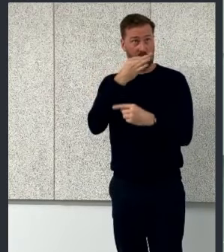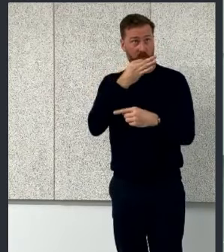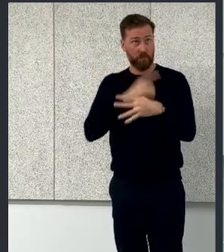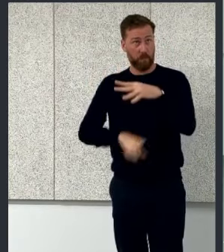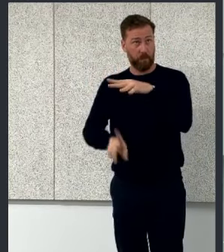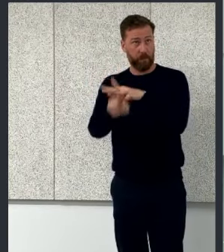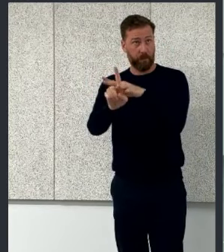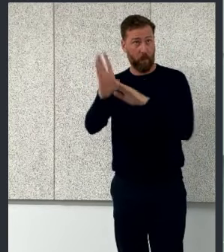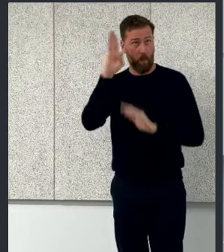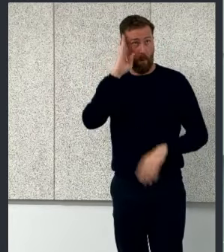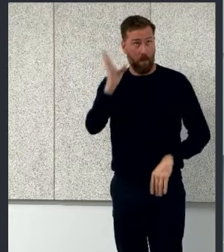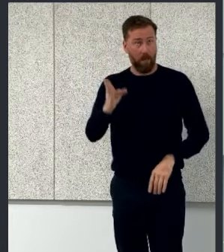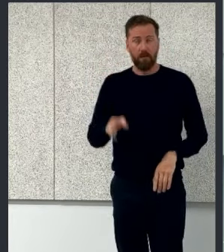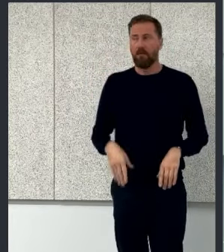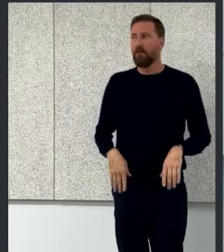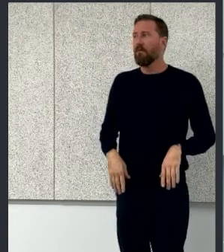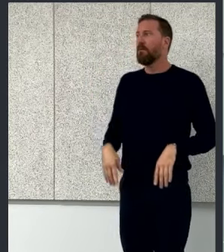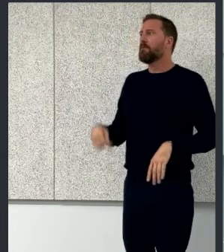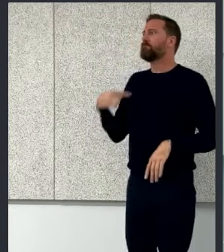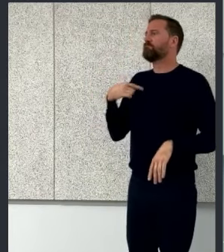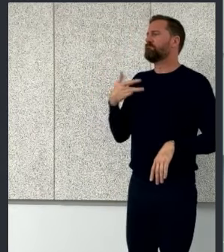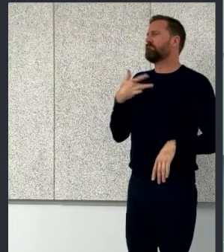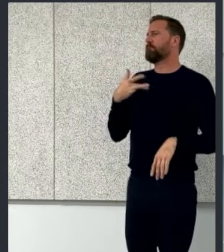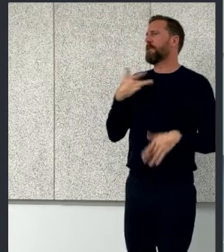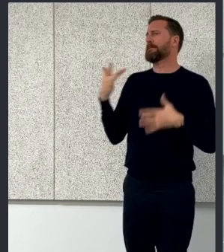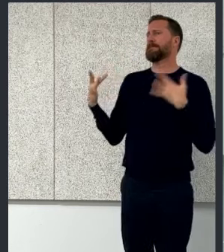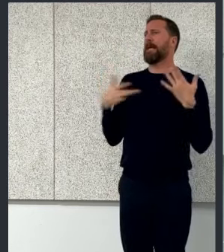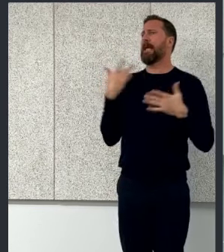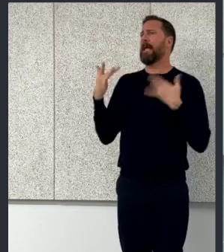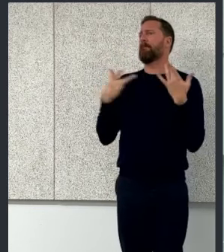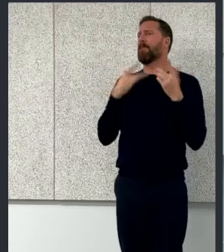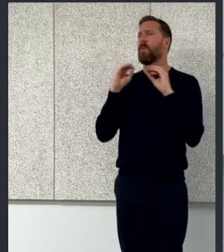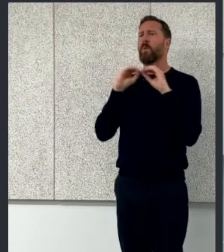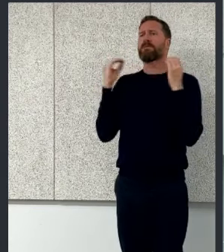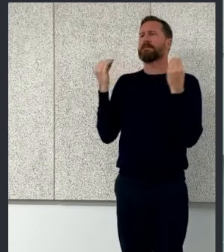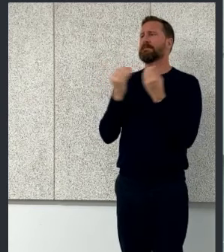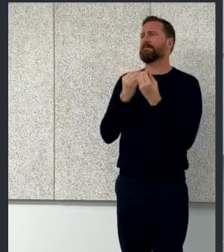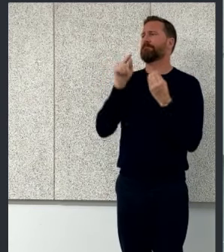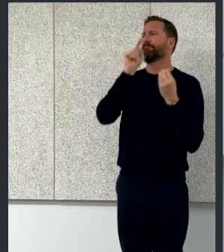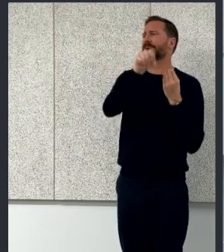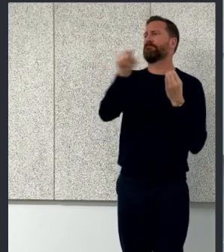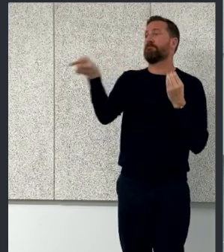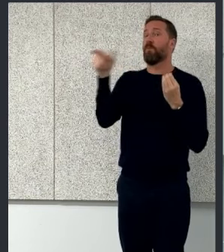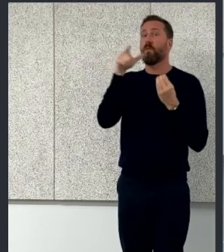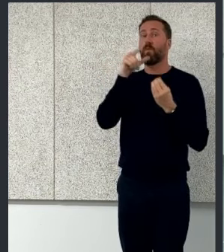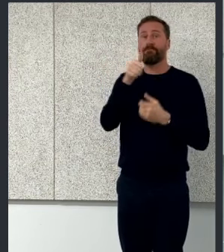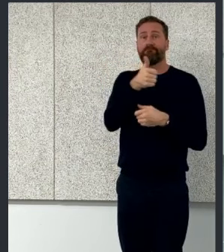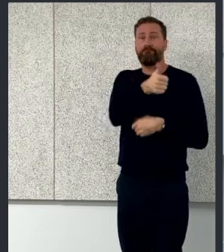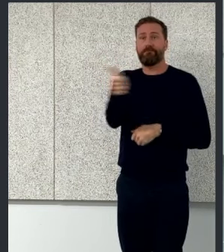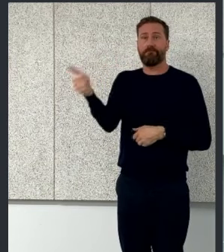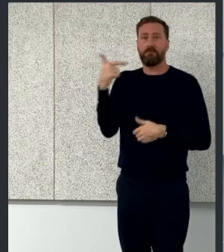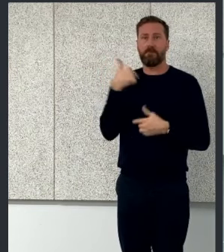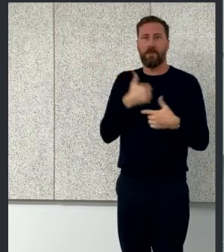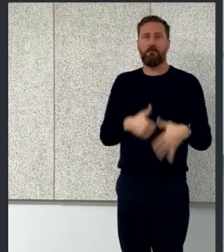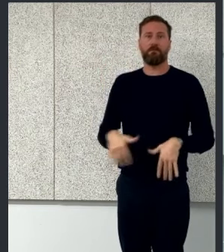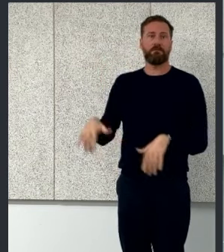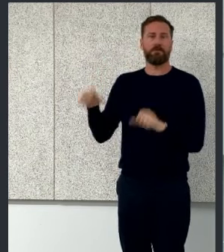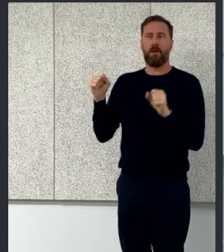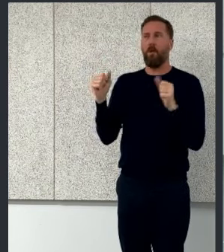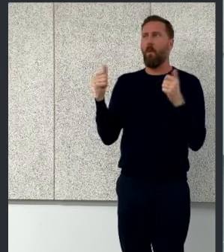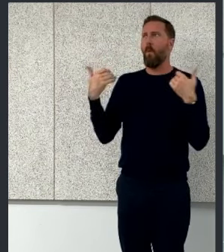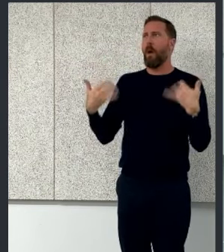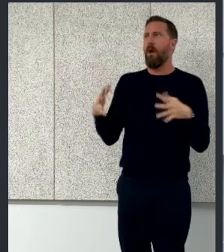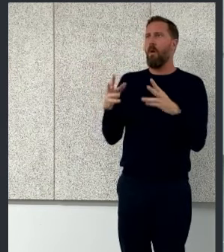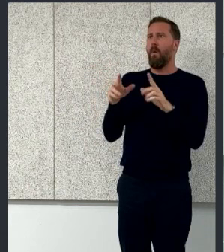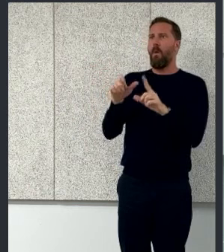I feel really excited by the organizations who are taking an incredibly